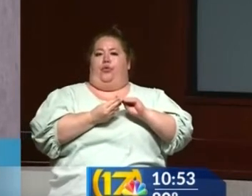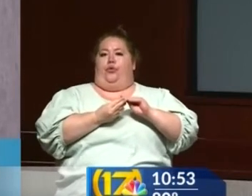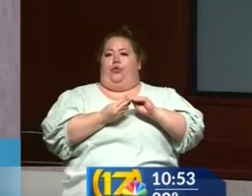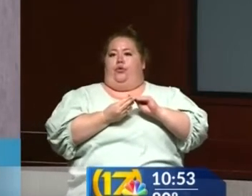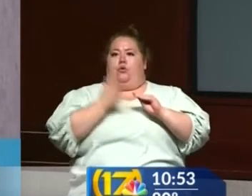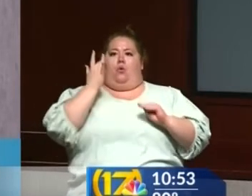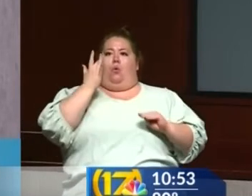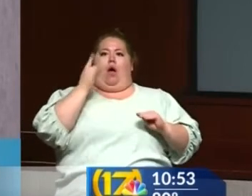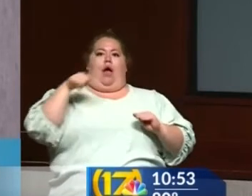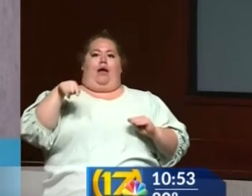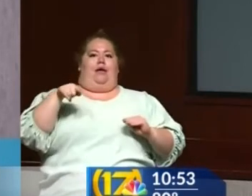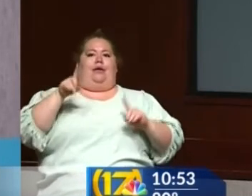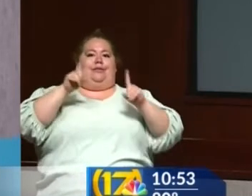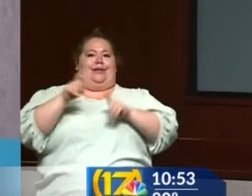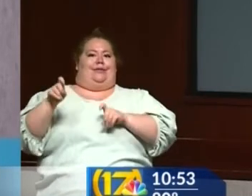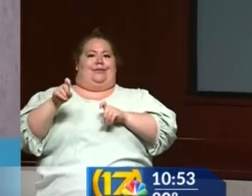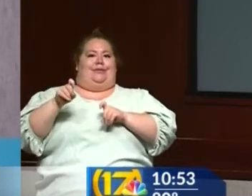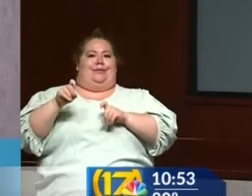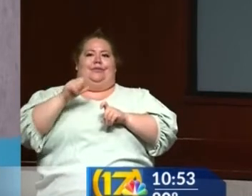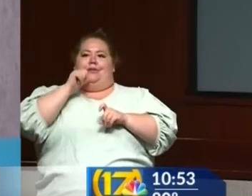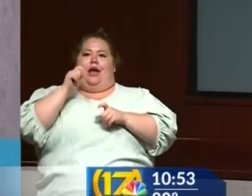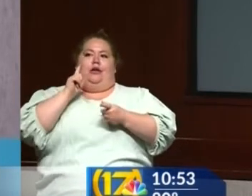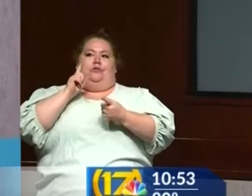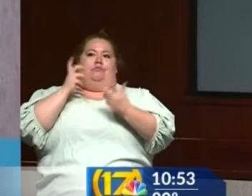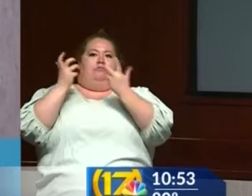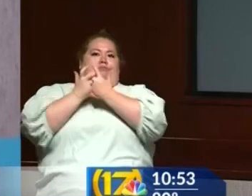because we're not testing at the state average. So